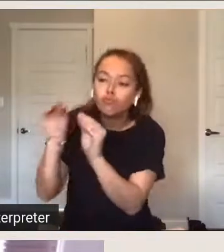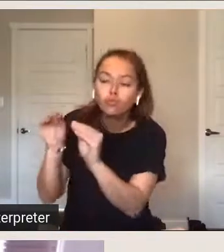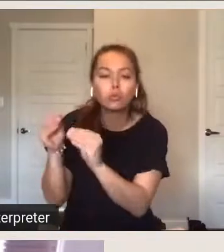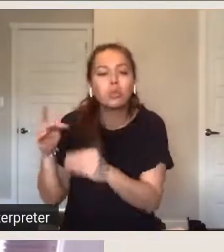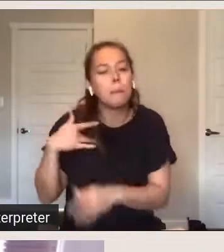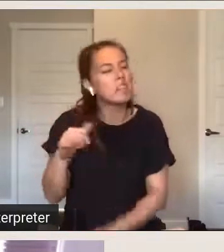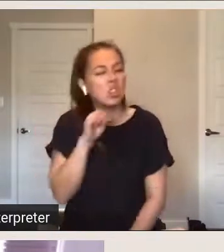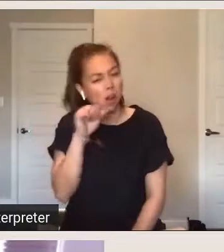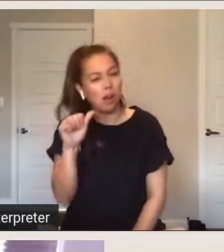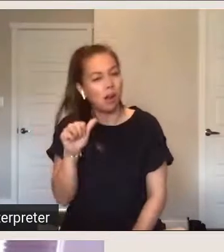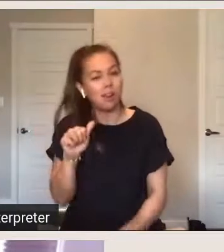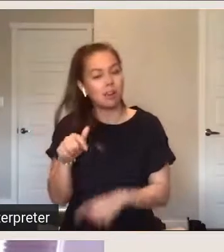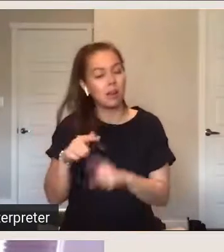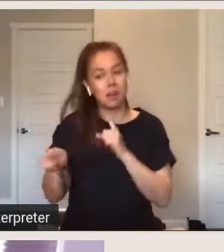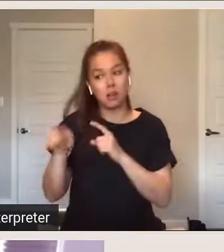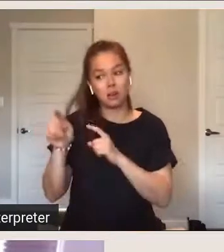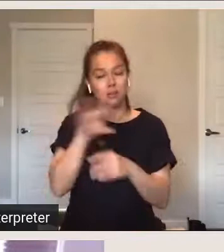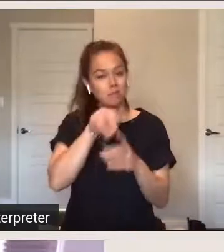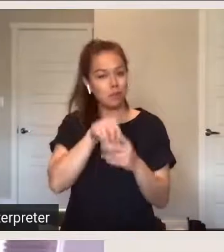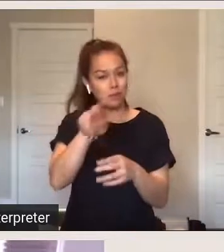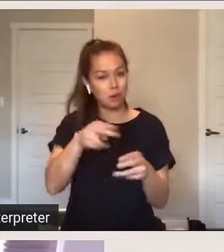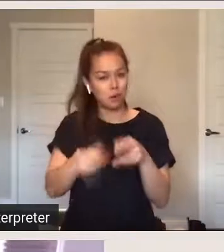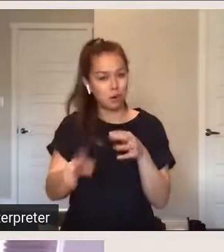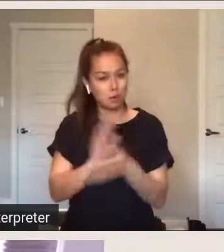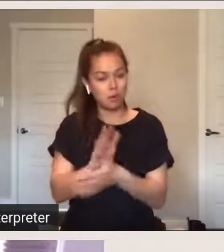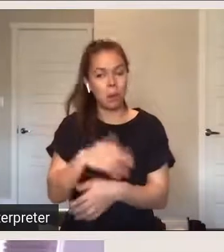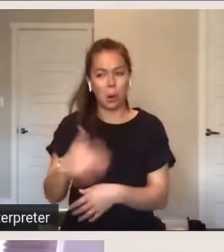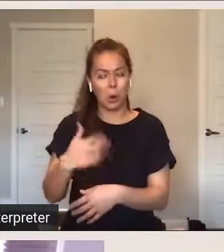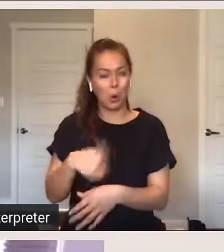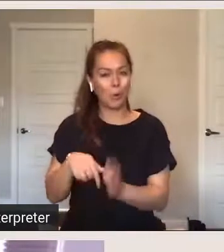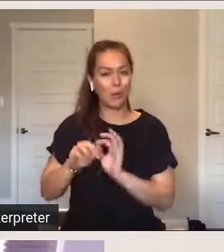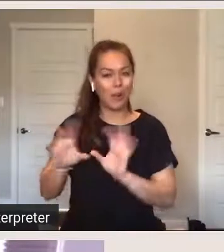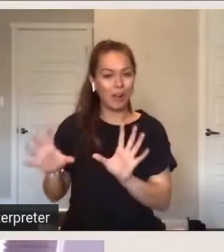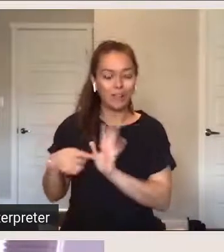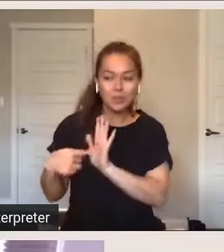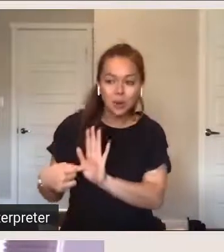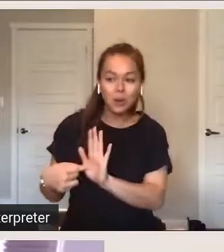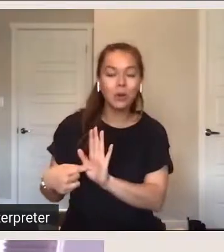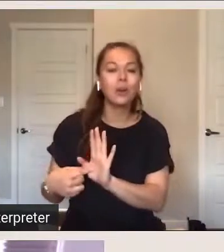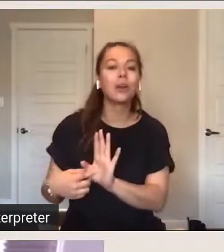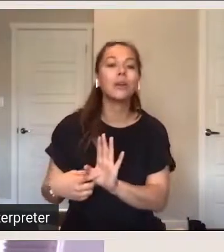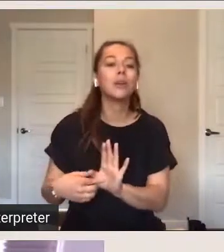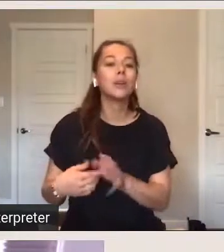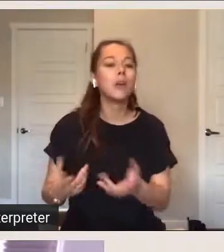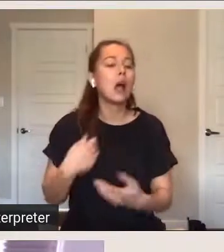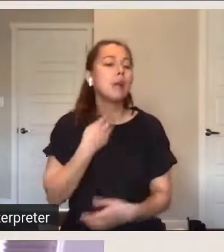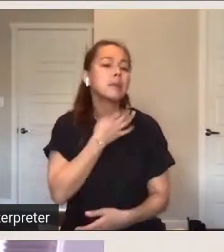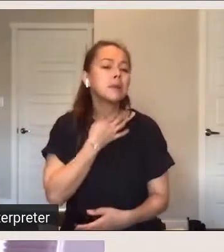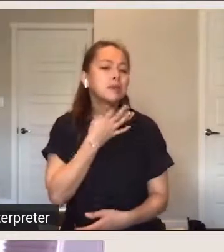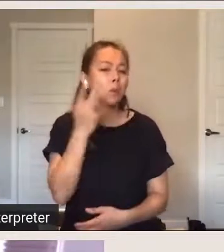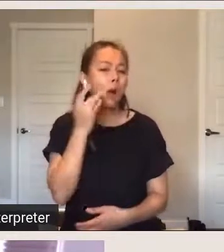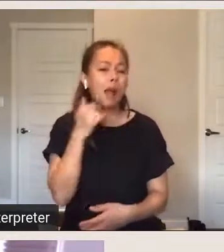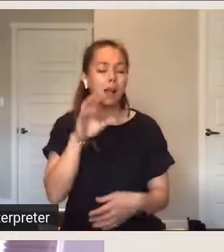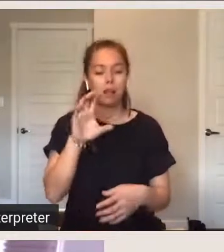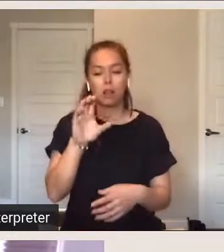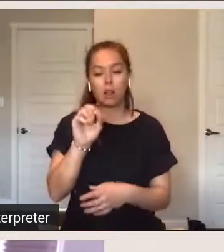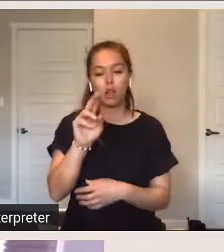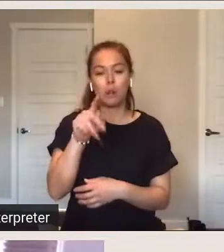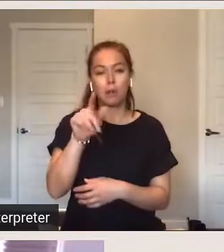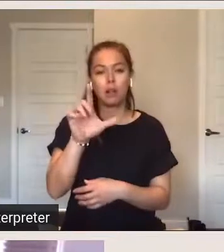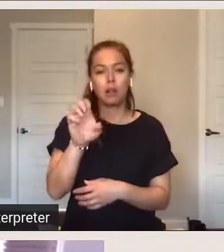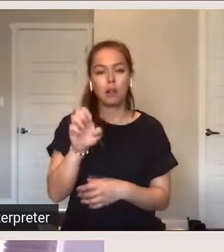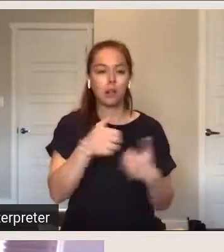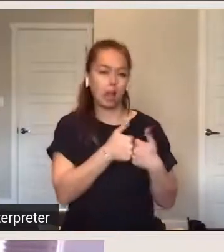I was wondering if you could share a bit more about why Couple Portraits and what is